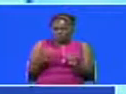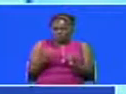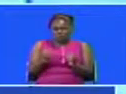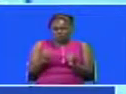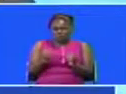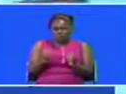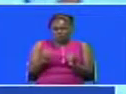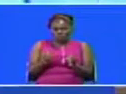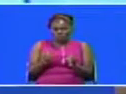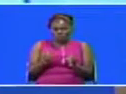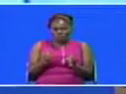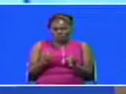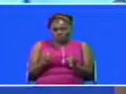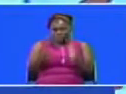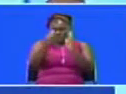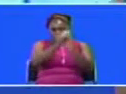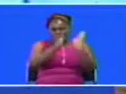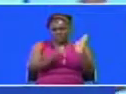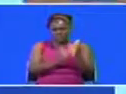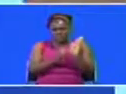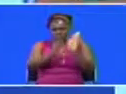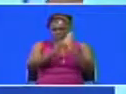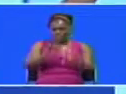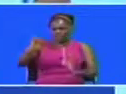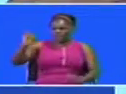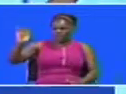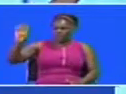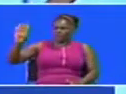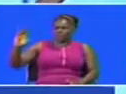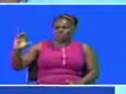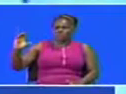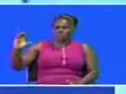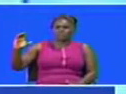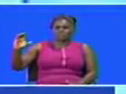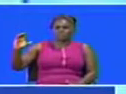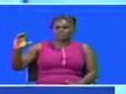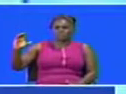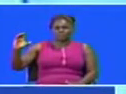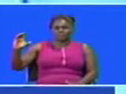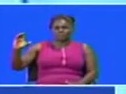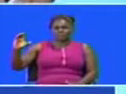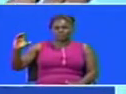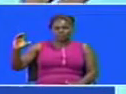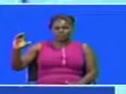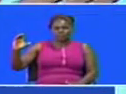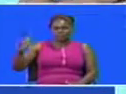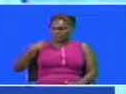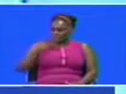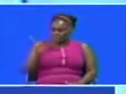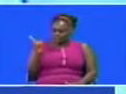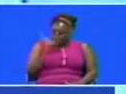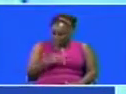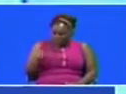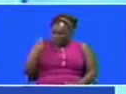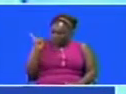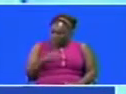occasional agenda, like, for example, on IBC laws and so on. So having said what you've just